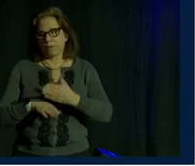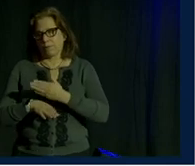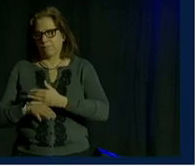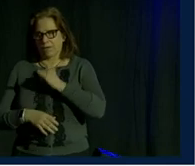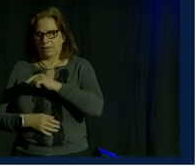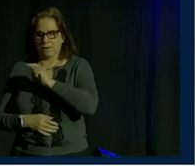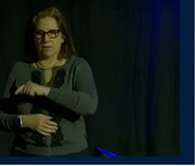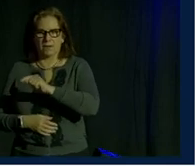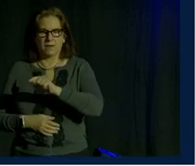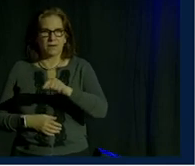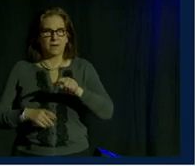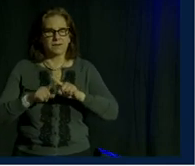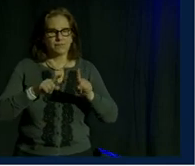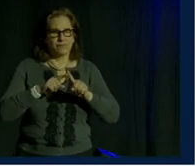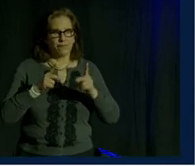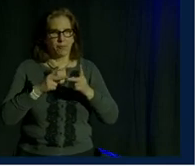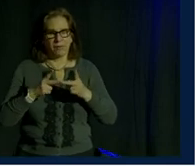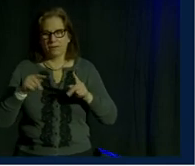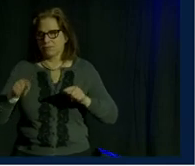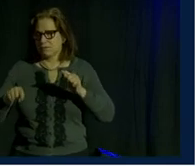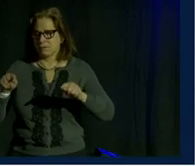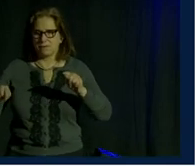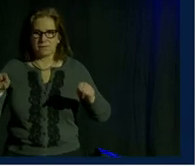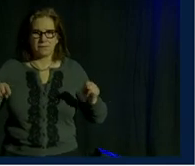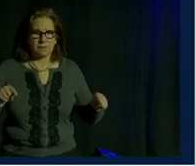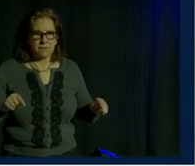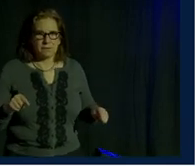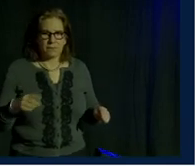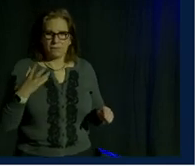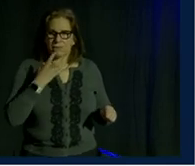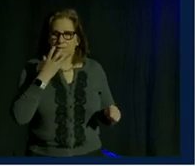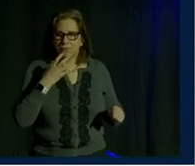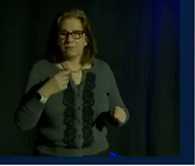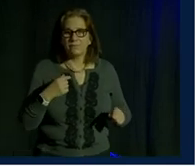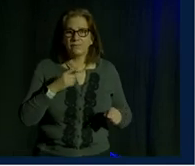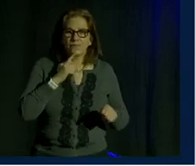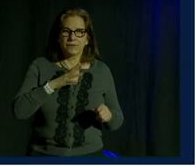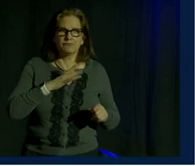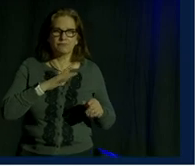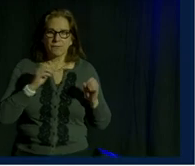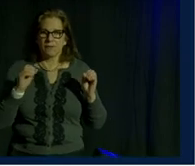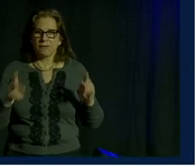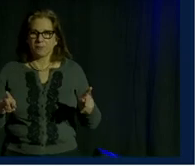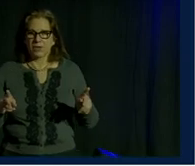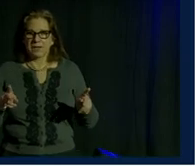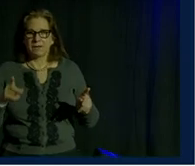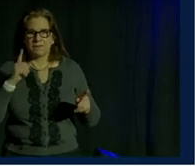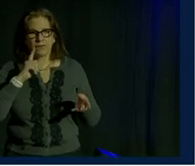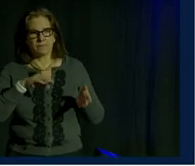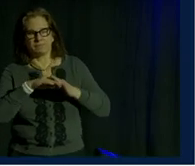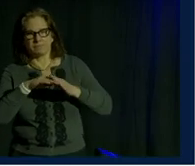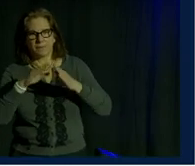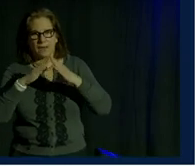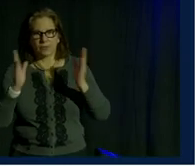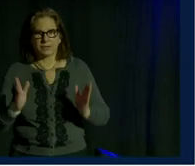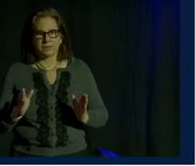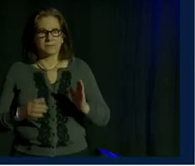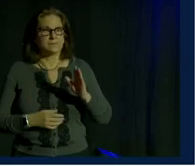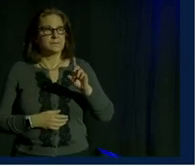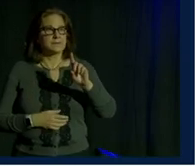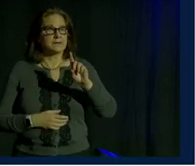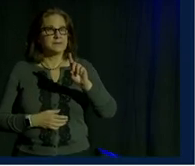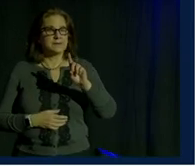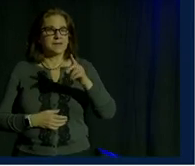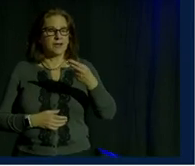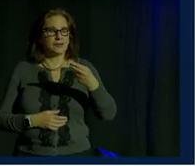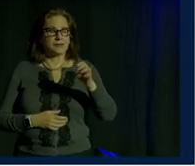that concludes our real estate opportunities, I would like to quickly mention that DHCD, along with its sister agencies, continues